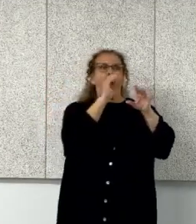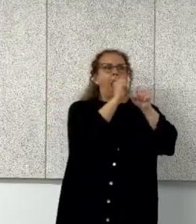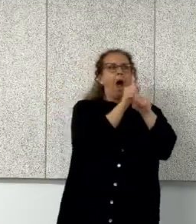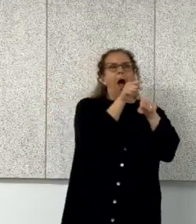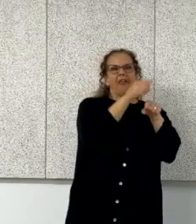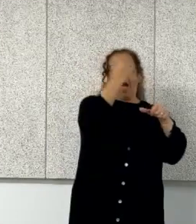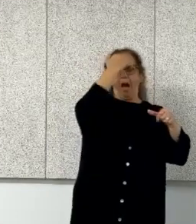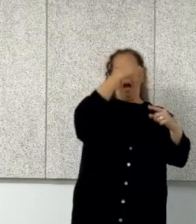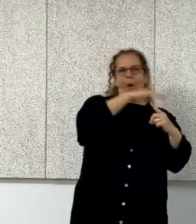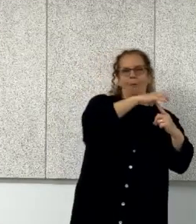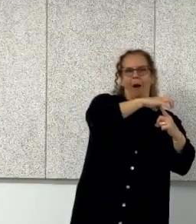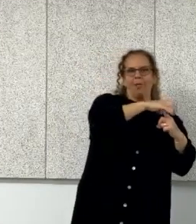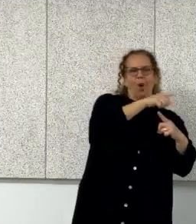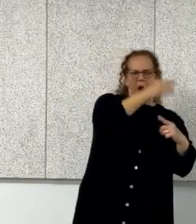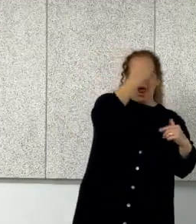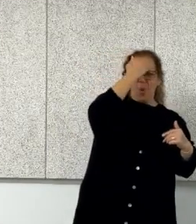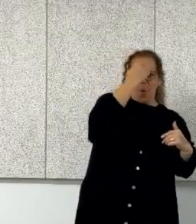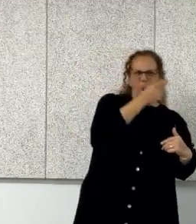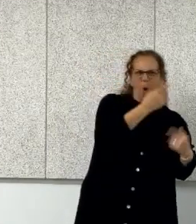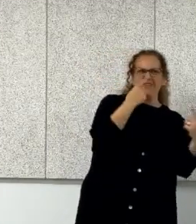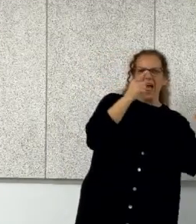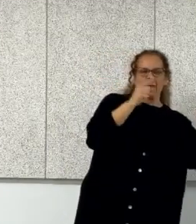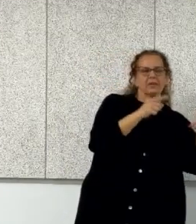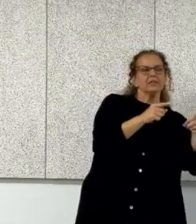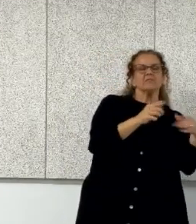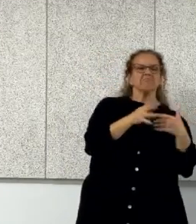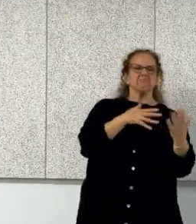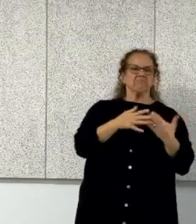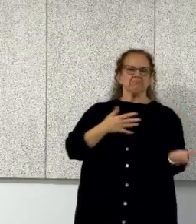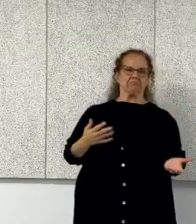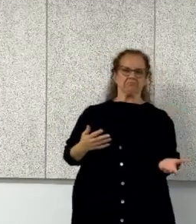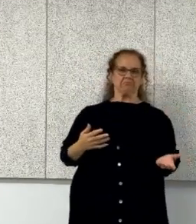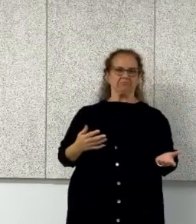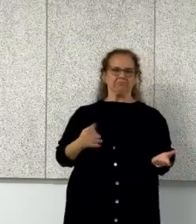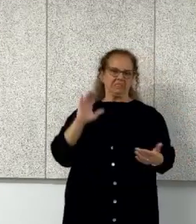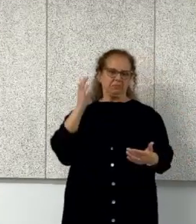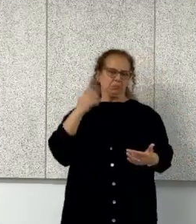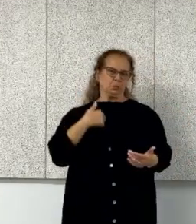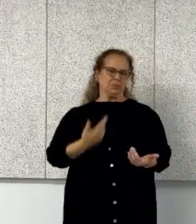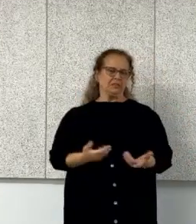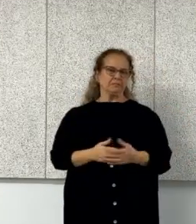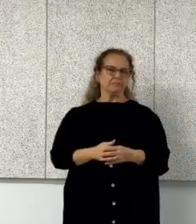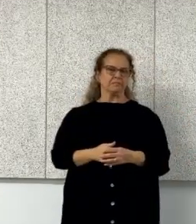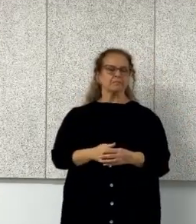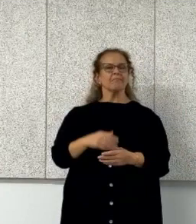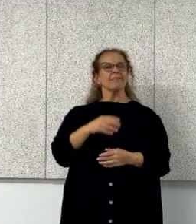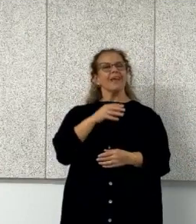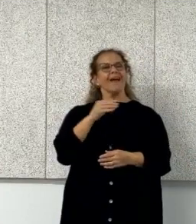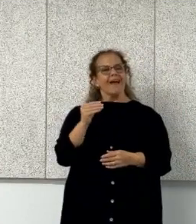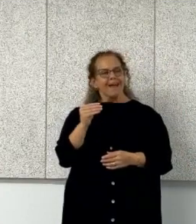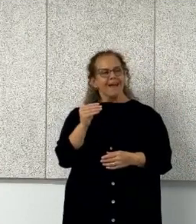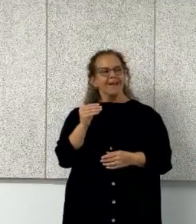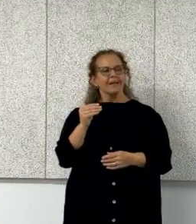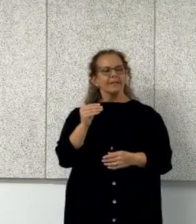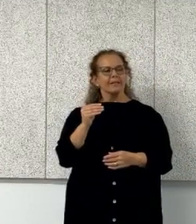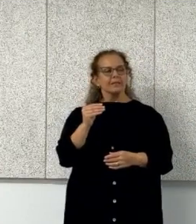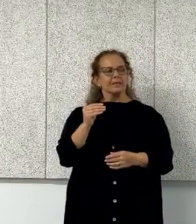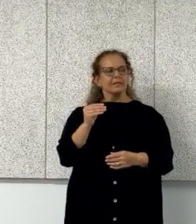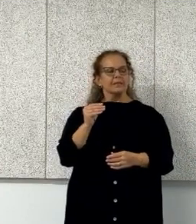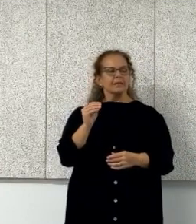scope and scale, but that doesn't equate to traditional or not. It also doesn't parallel any sort of,